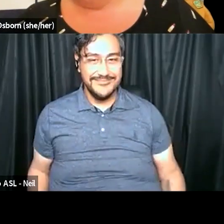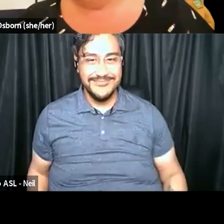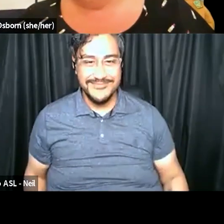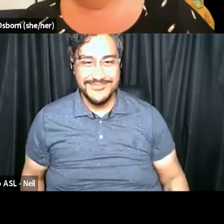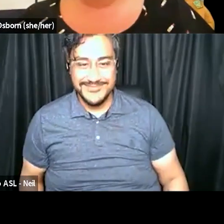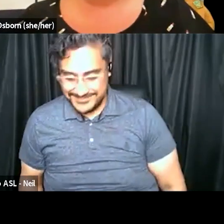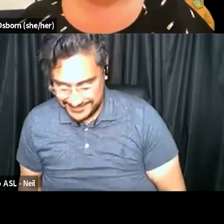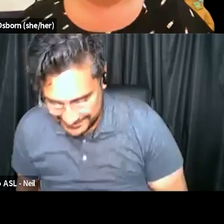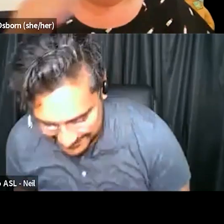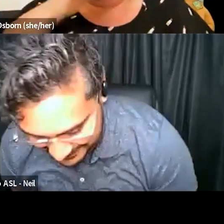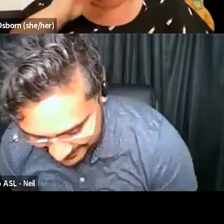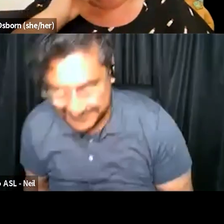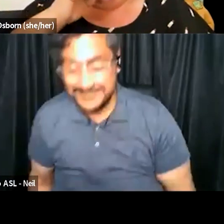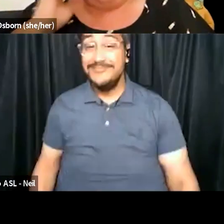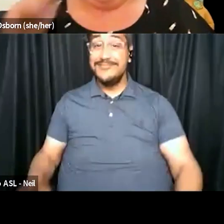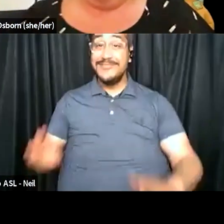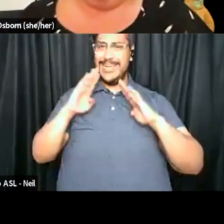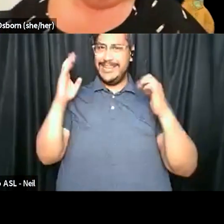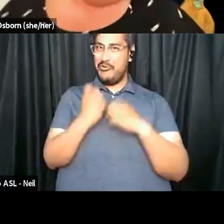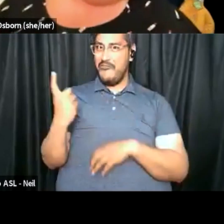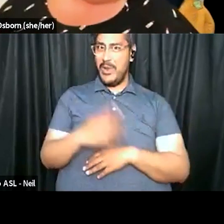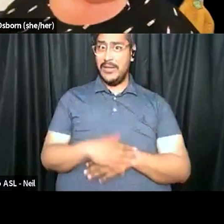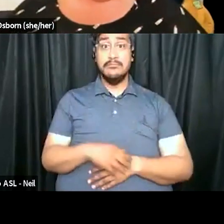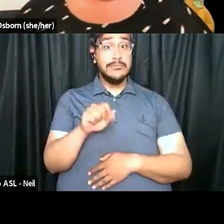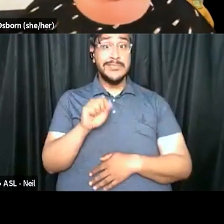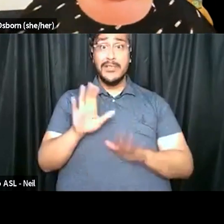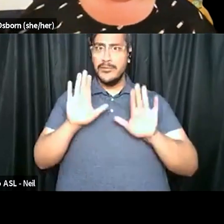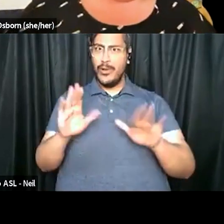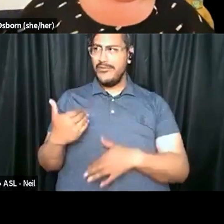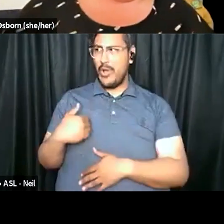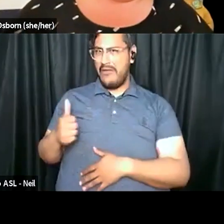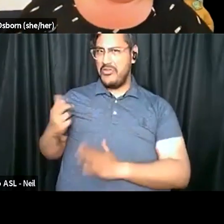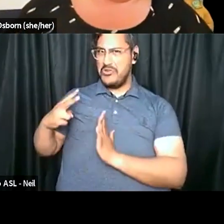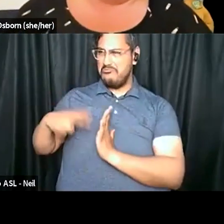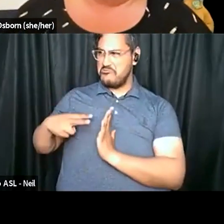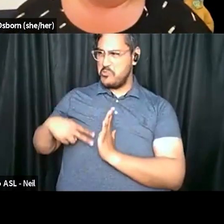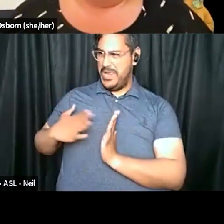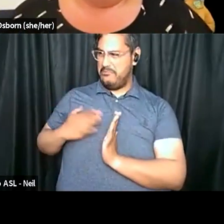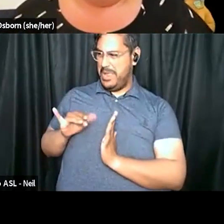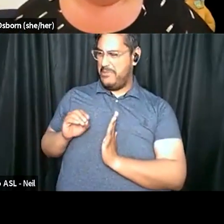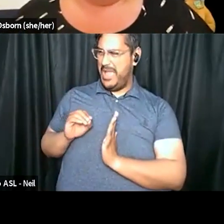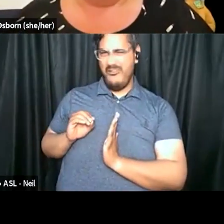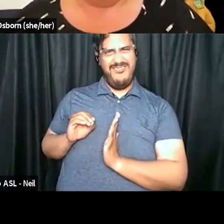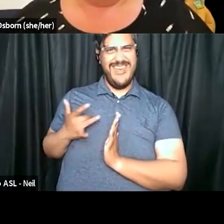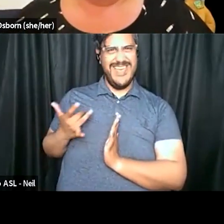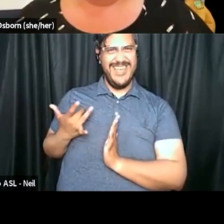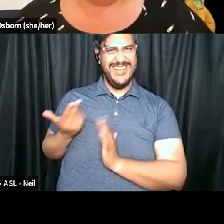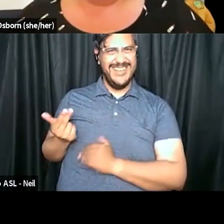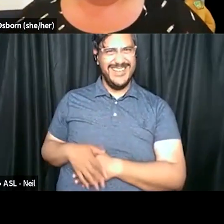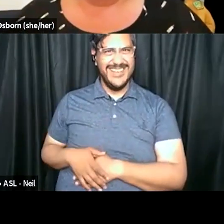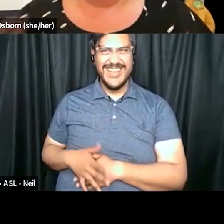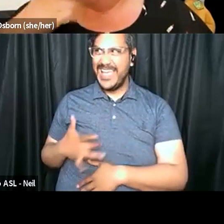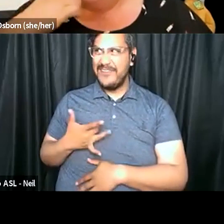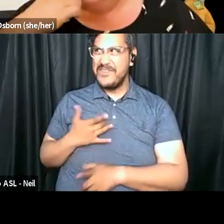Hello, everybody. So it is wonderful having someone else read your bio, isn't it? That's kind of exciting. I feel